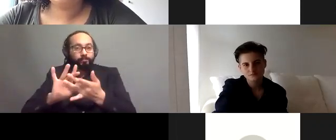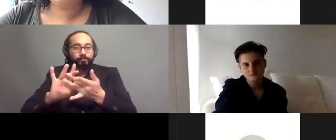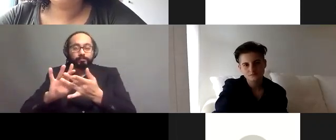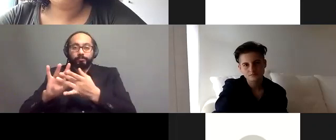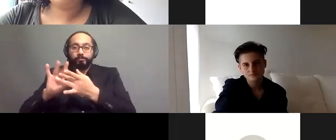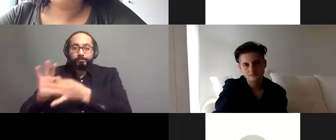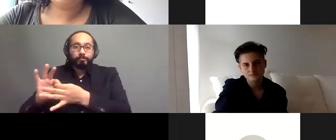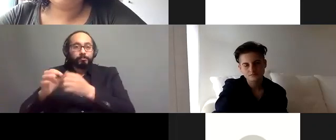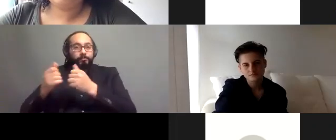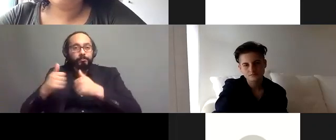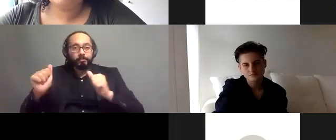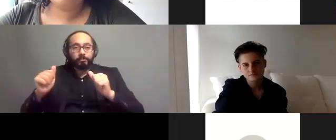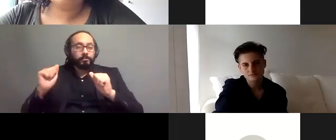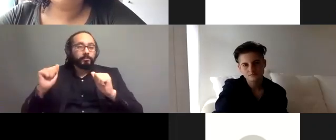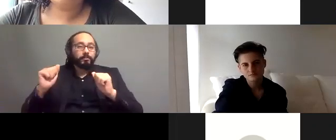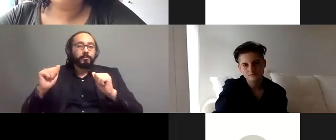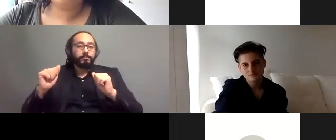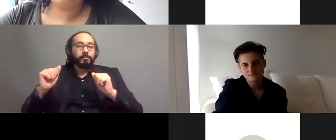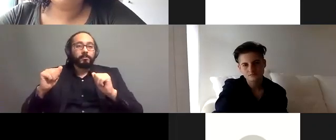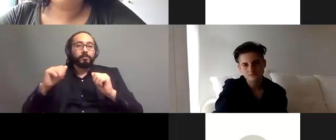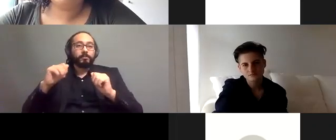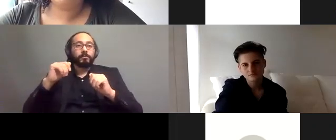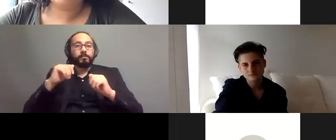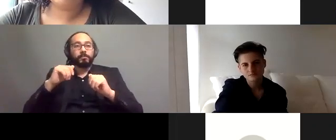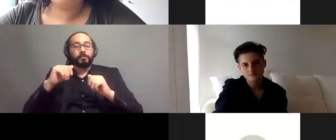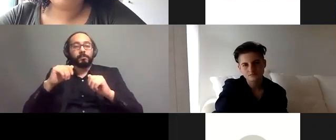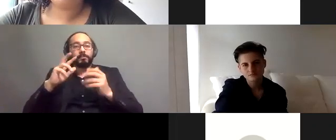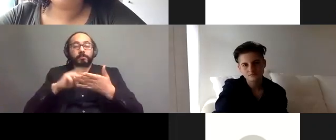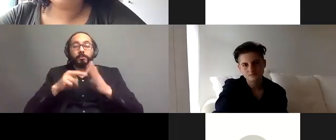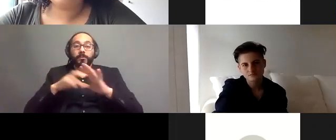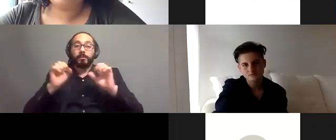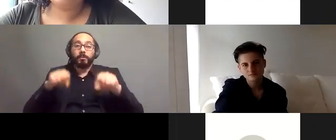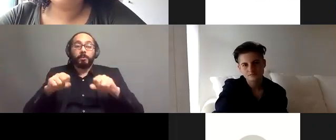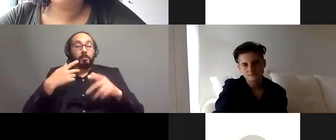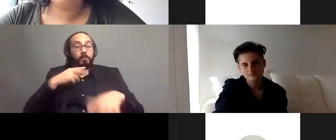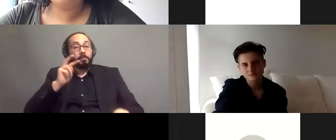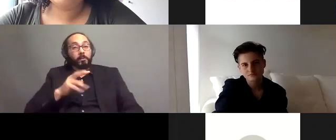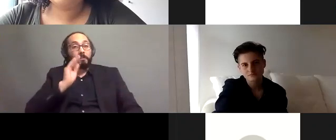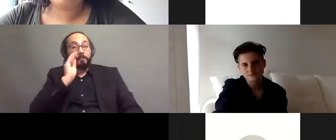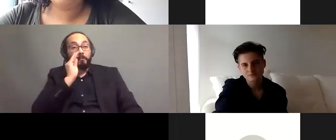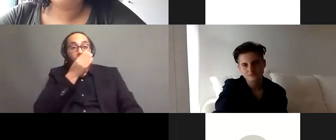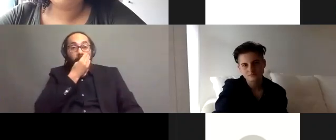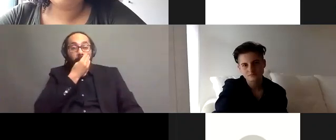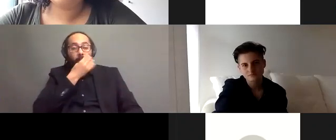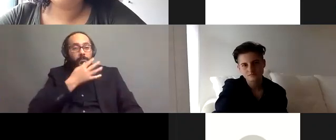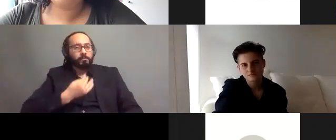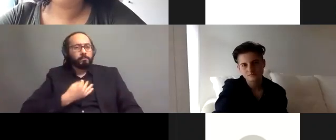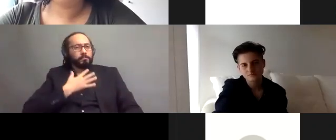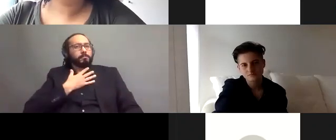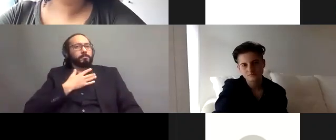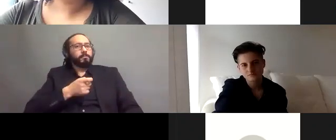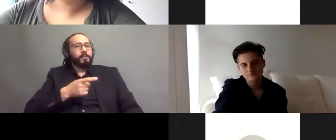that's the possibilities of, you know, just looking at a flower and, you know, being inspired by that,